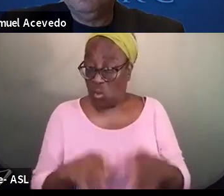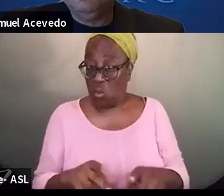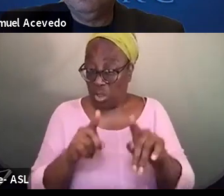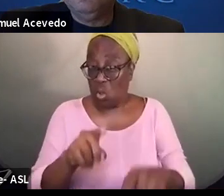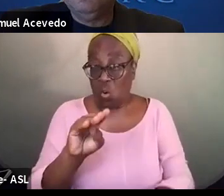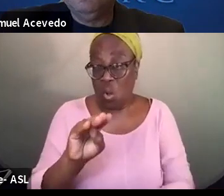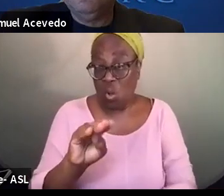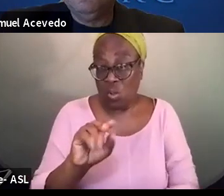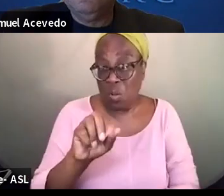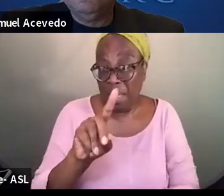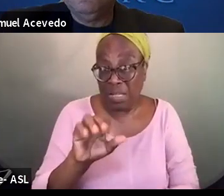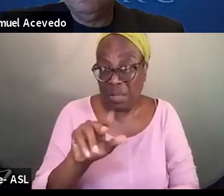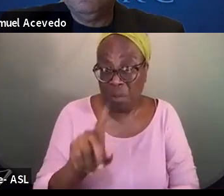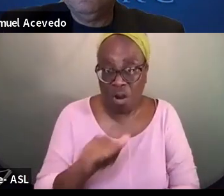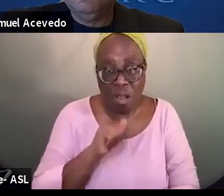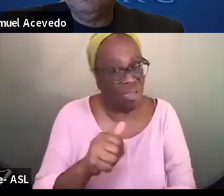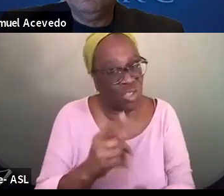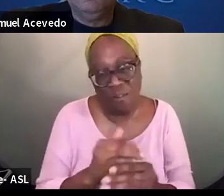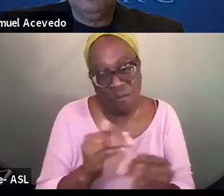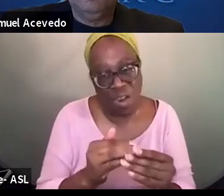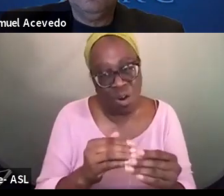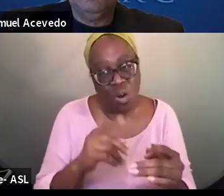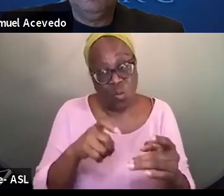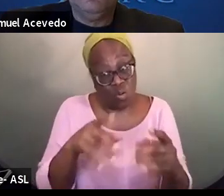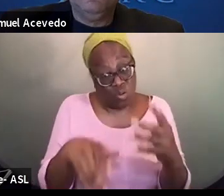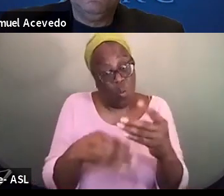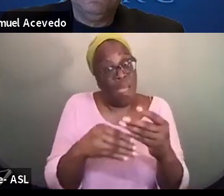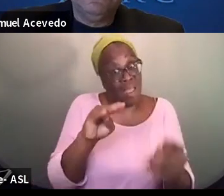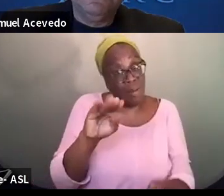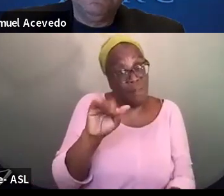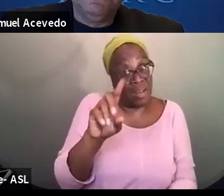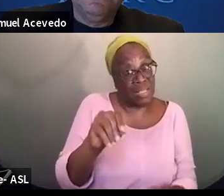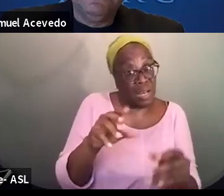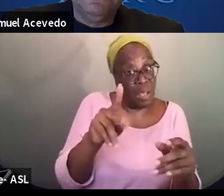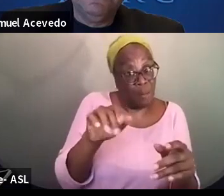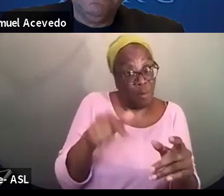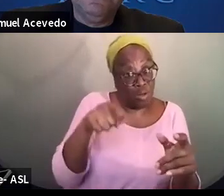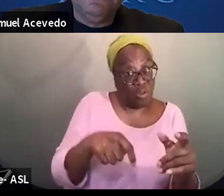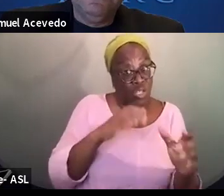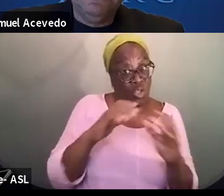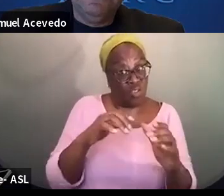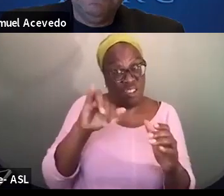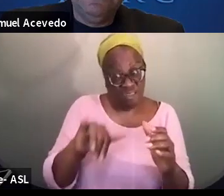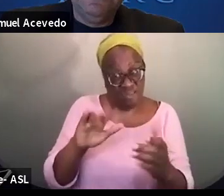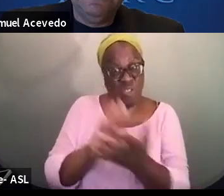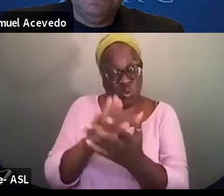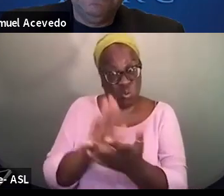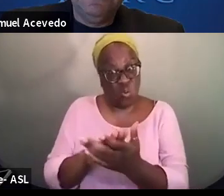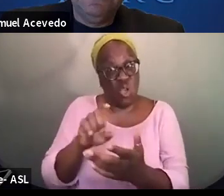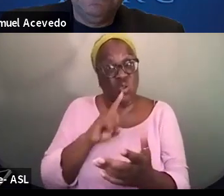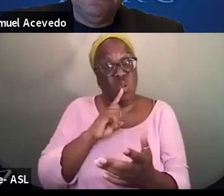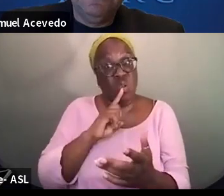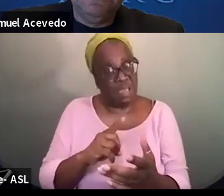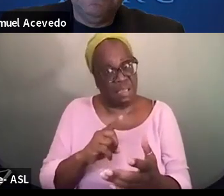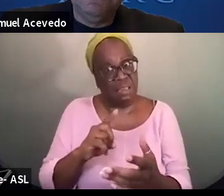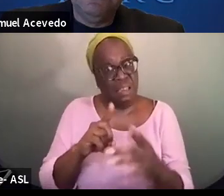Park. That shouldn't be. We also can add Madison Park to this conversation. As you know, it's another school that should be a part of the exam